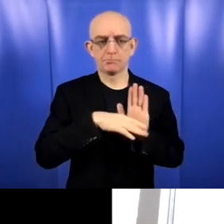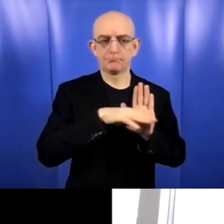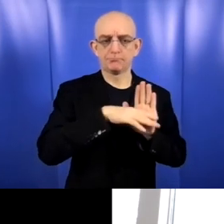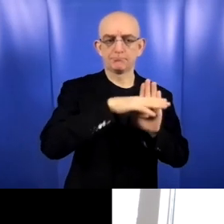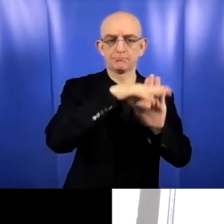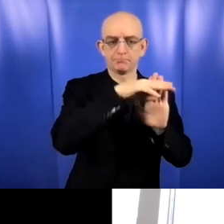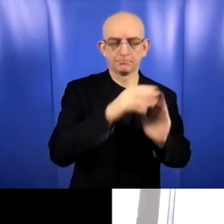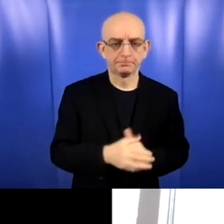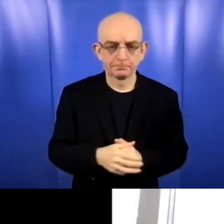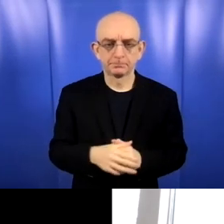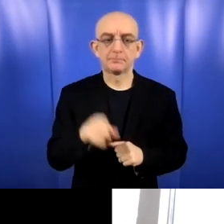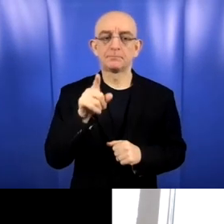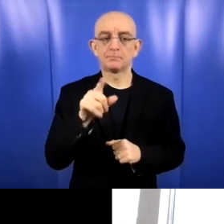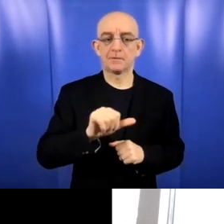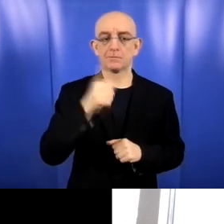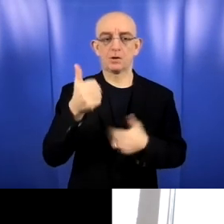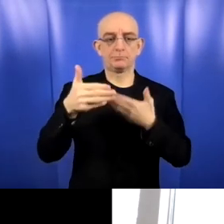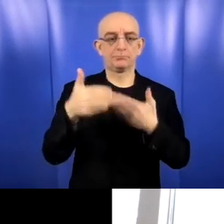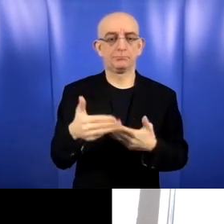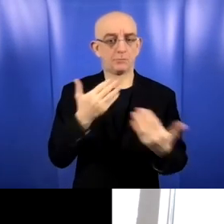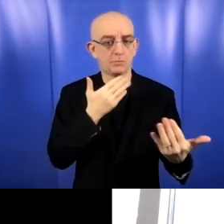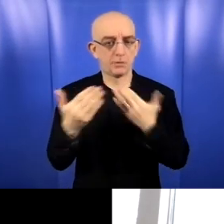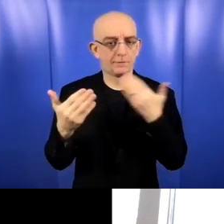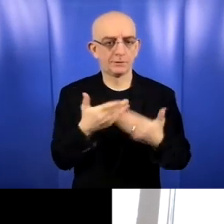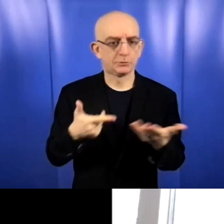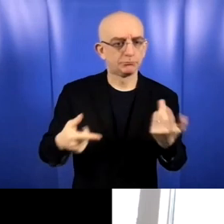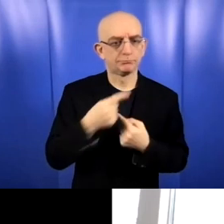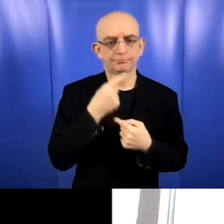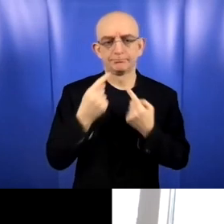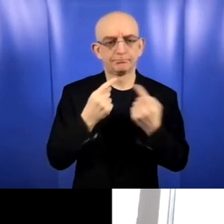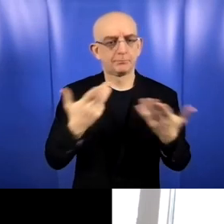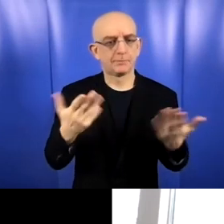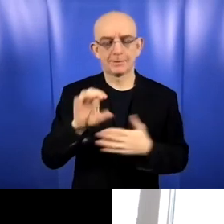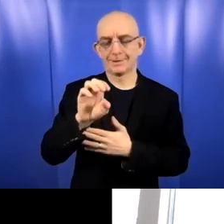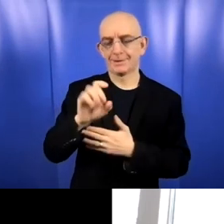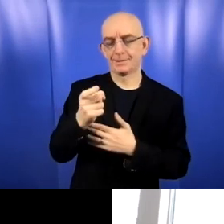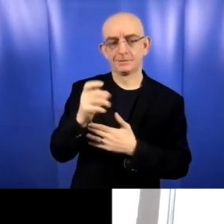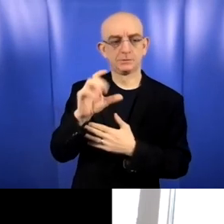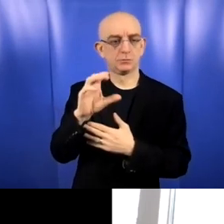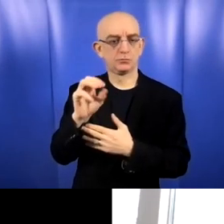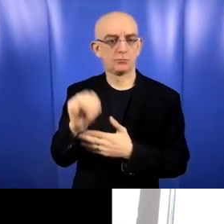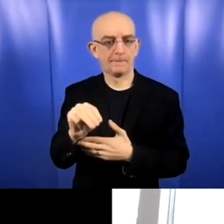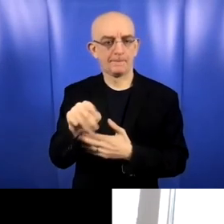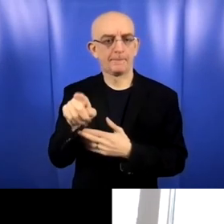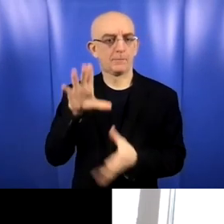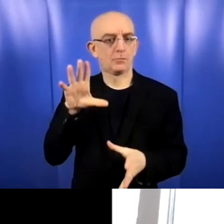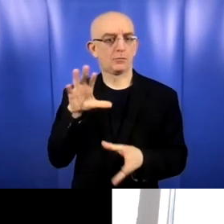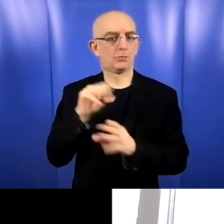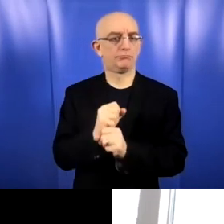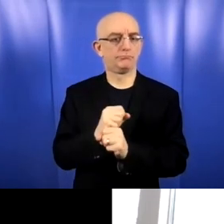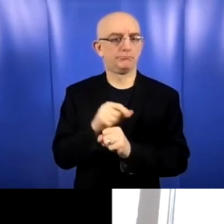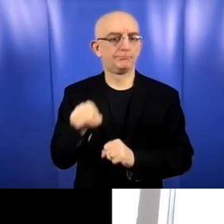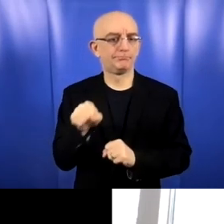key protection challenges and on possible ways forward to address these. This engagement with